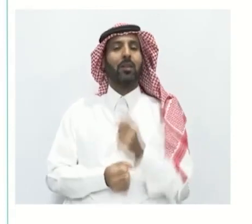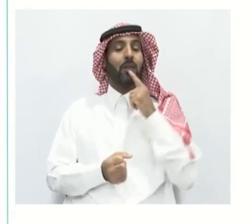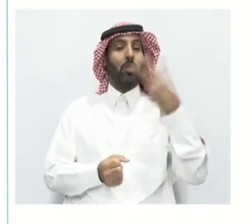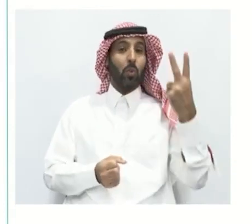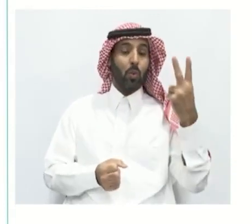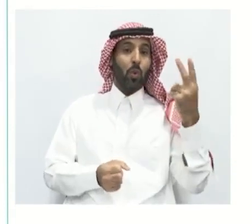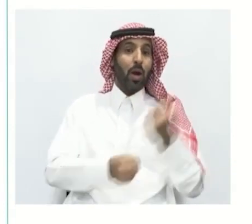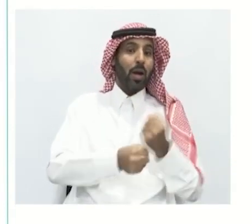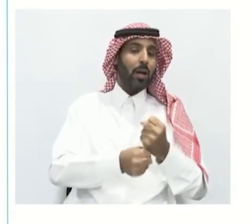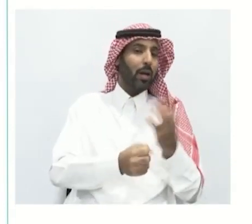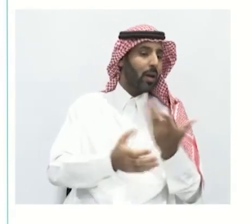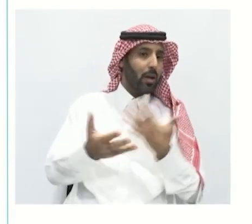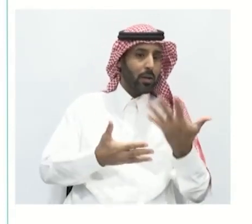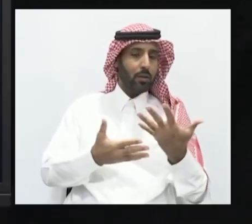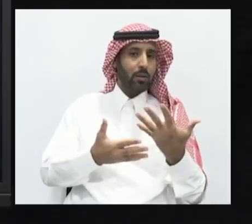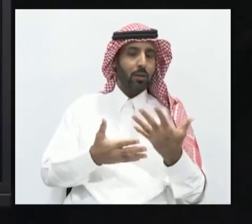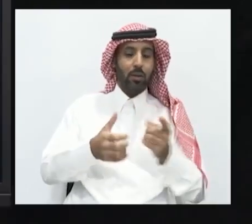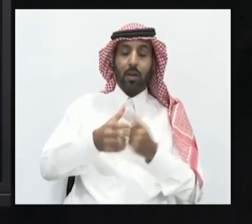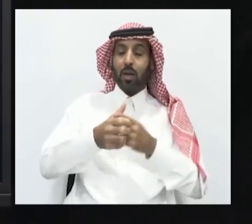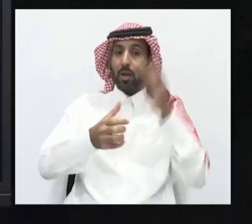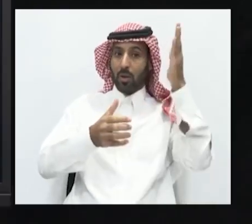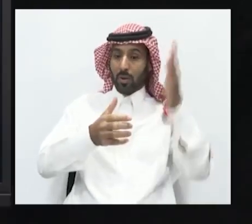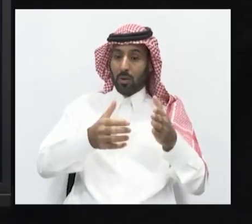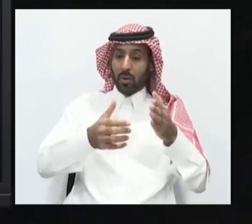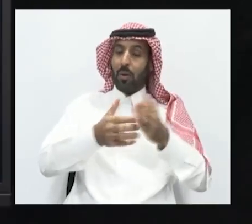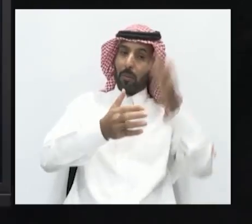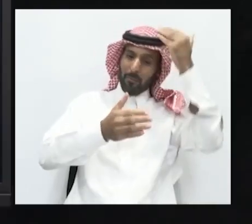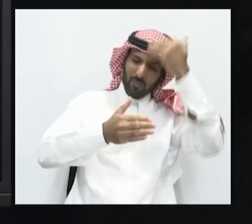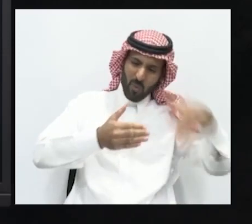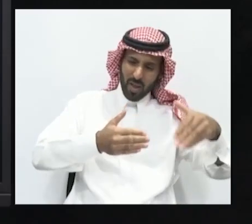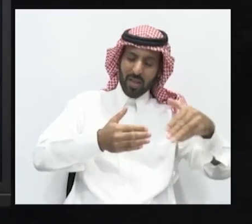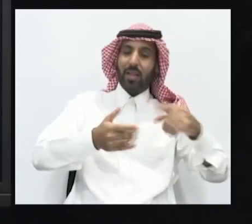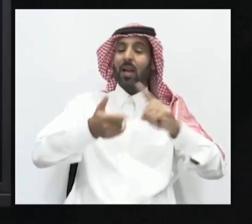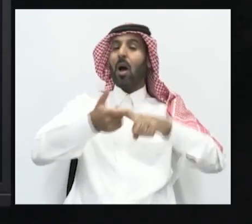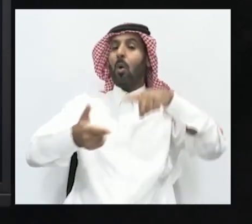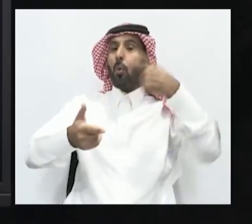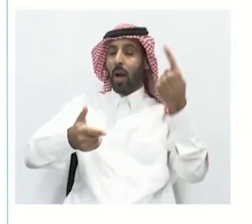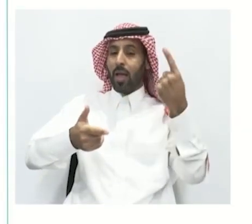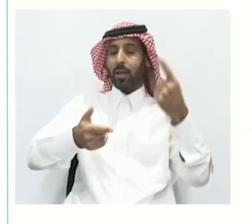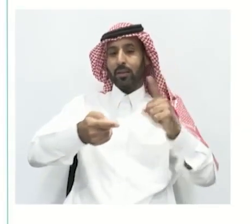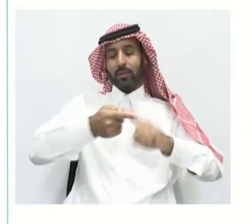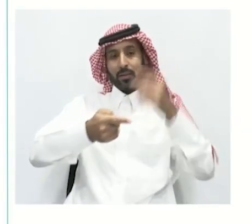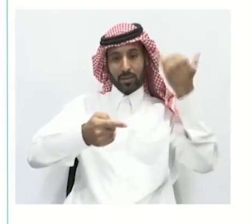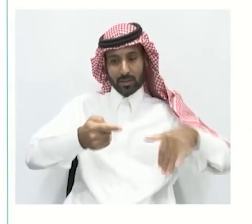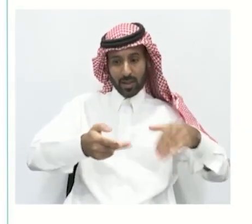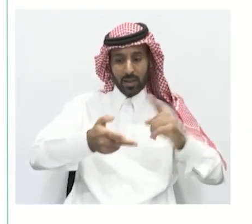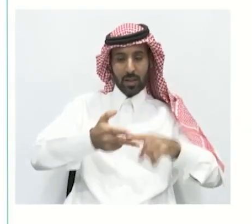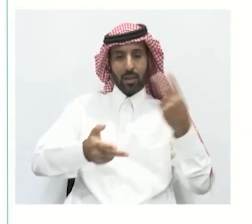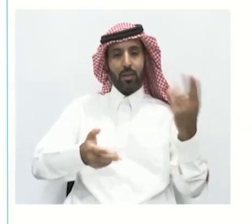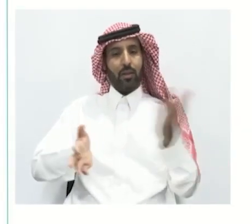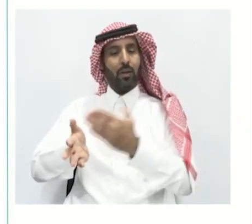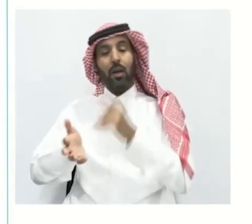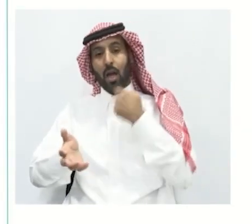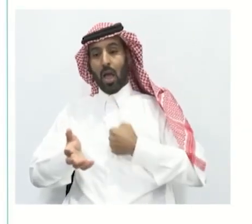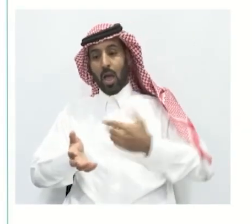two actions. We have two actions that are interpreted. One interpreted the other, interrupted the other.